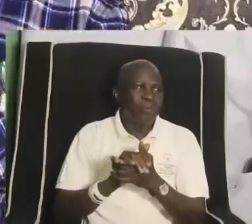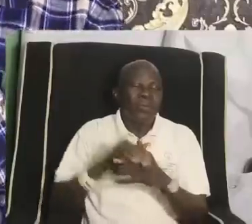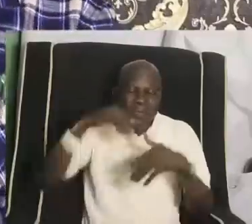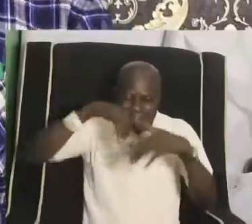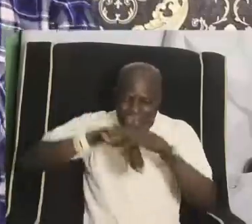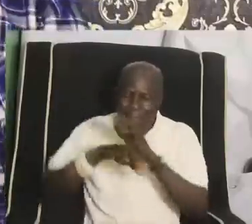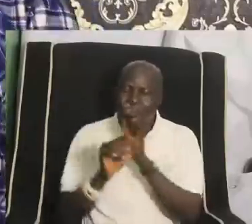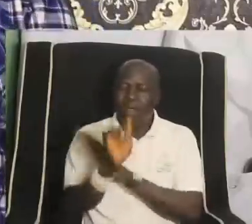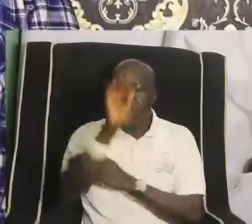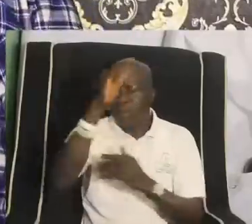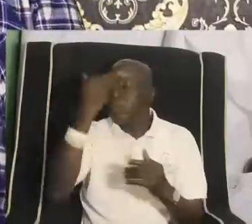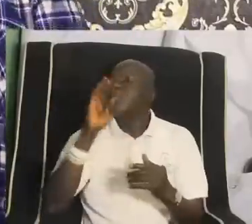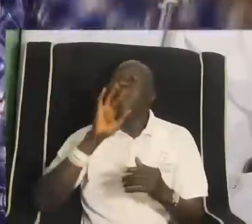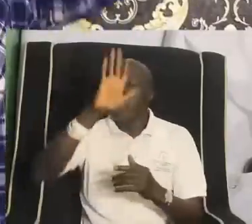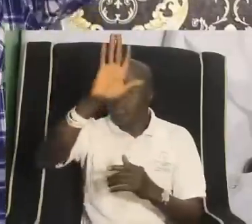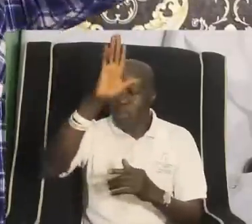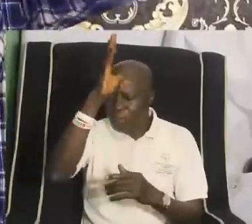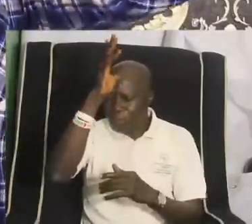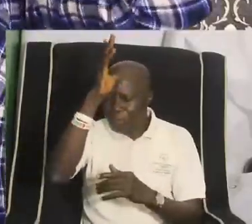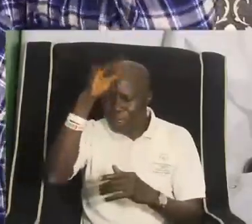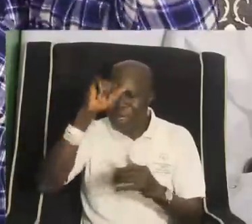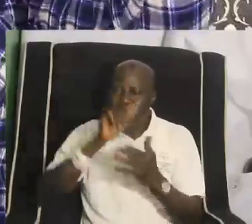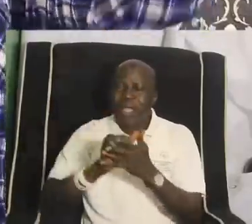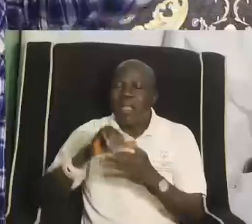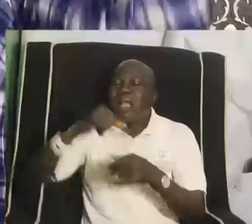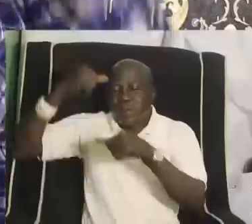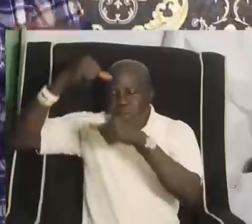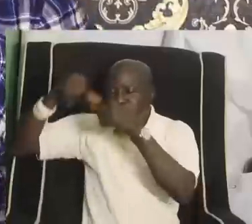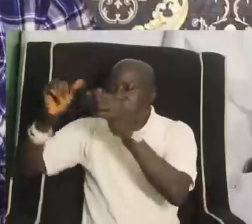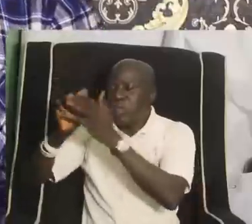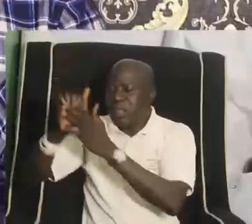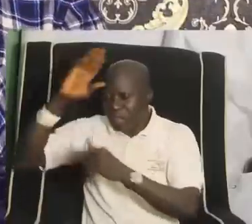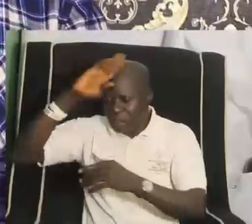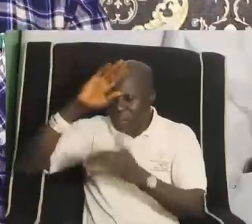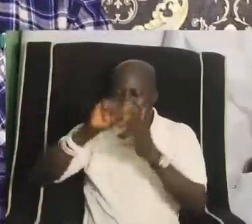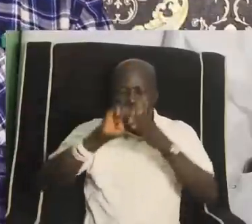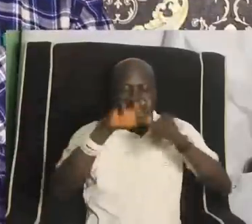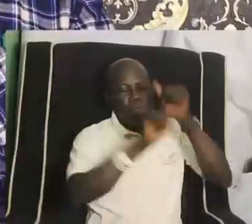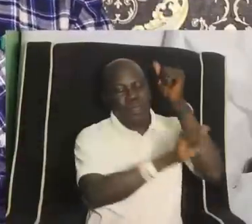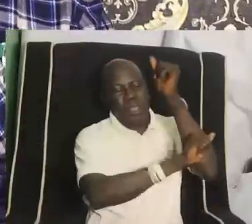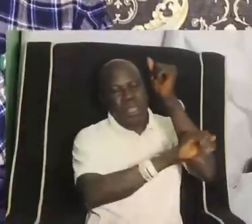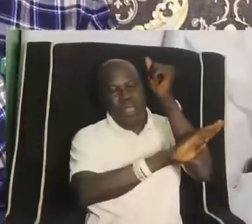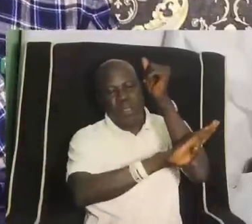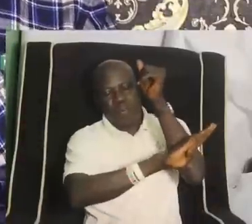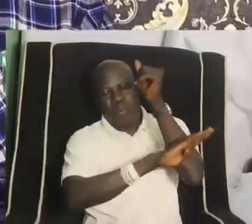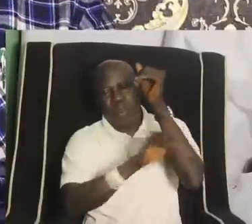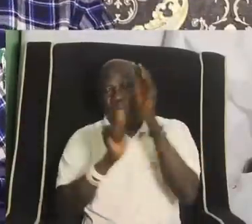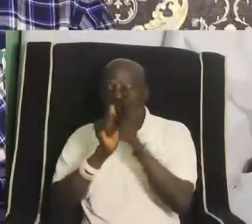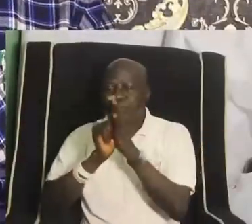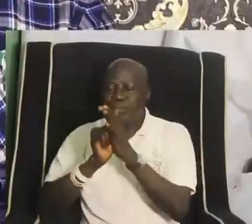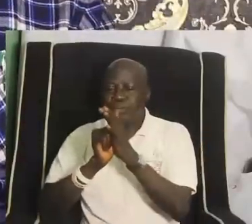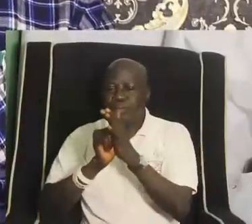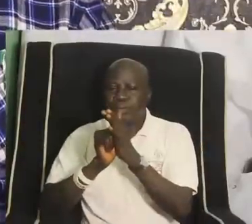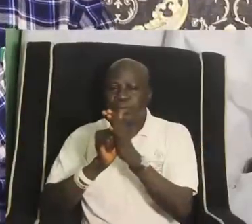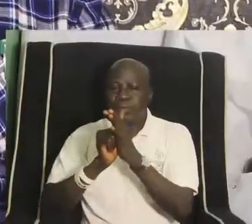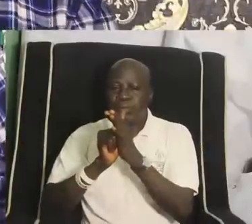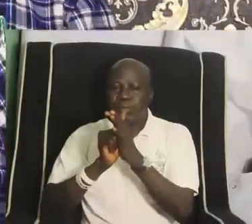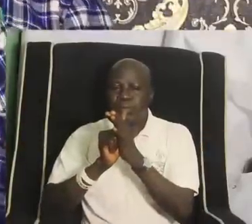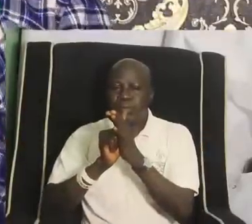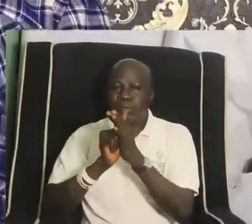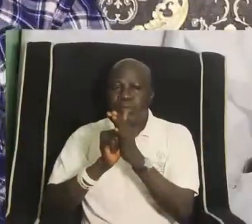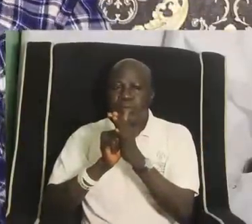olorun baba re God your father olorun ti baba re ti yen Abraham God that your father sir which is Abraham yes eni ti yo ran